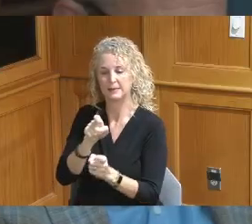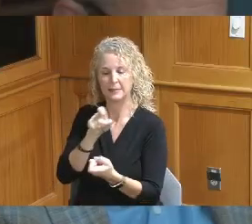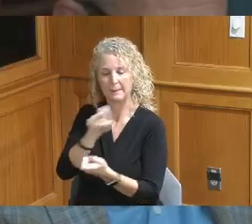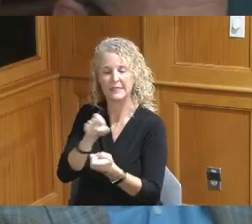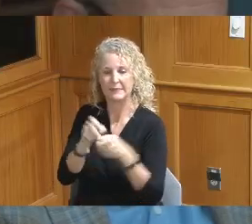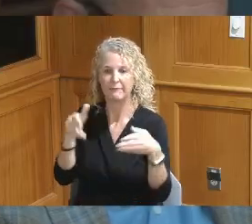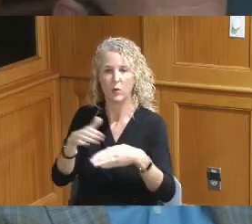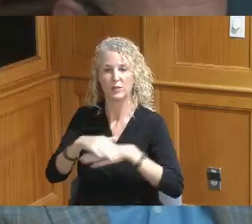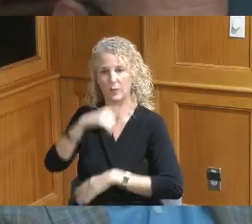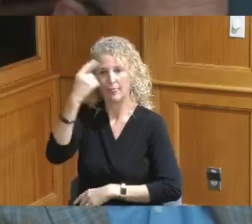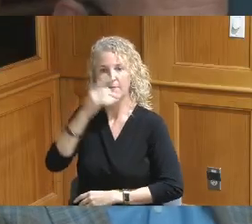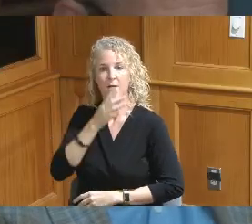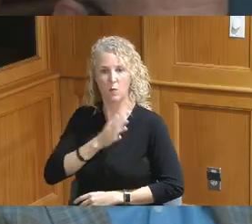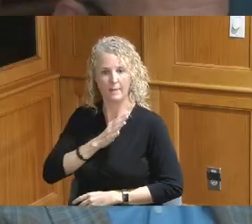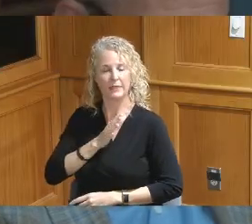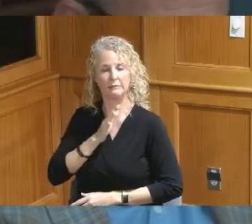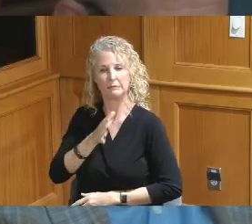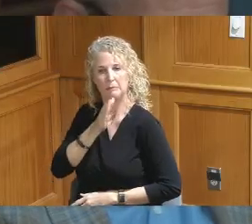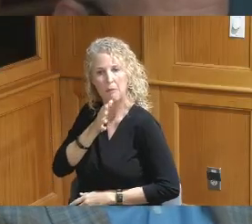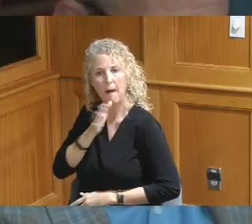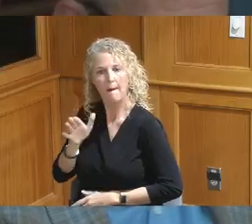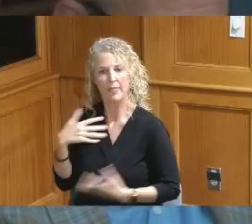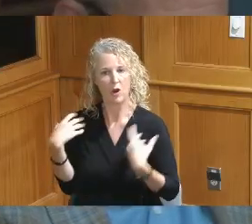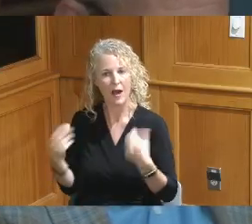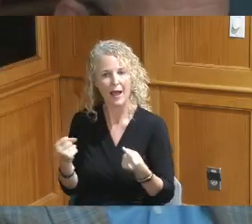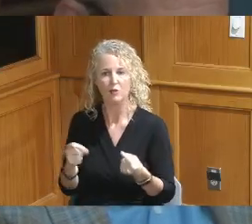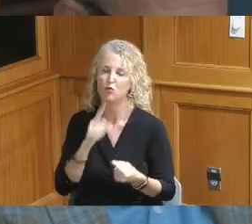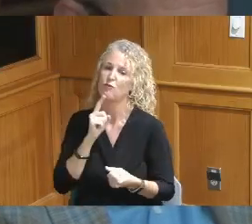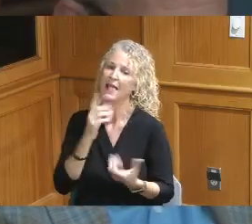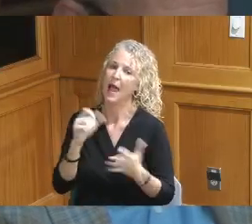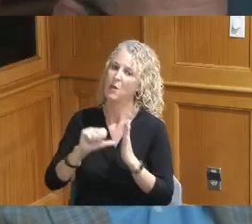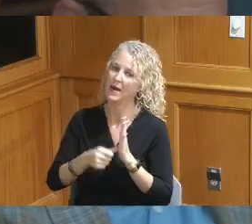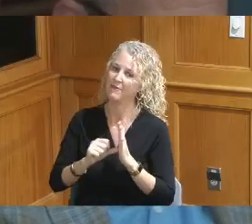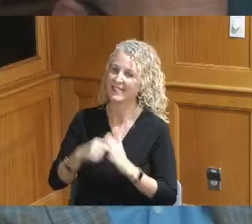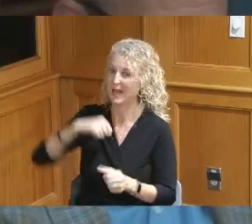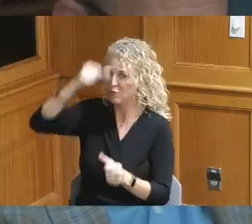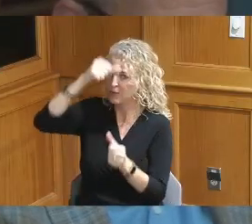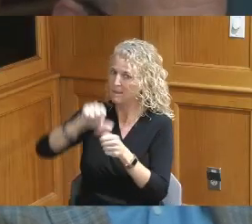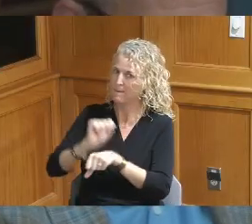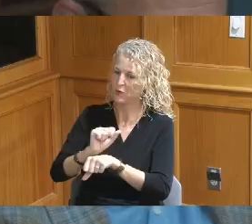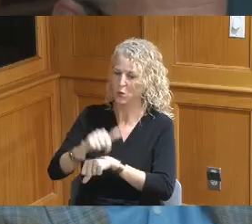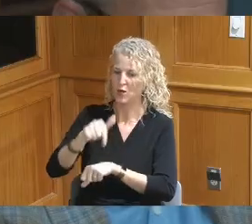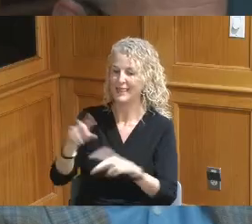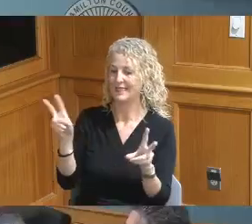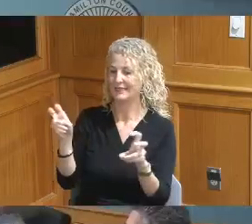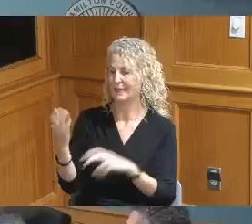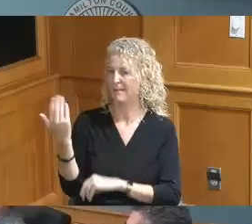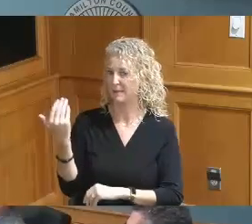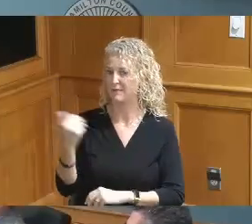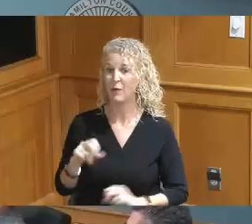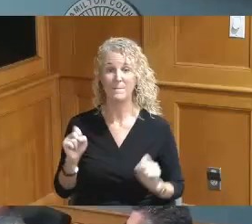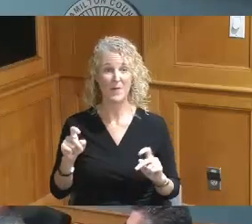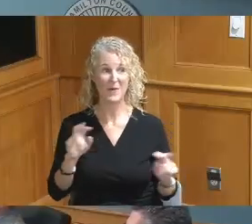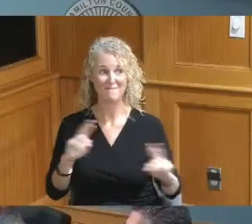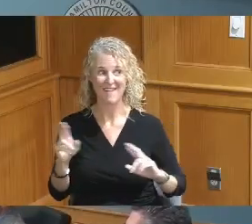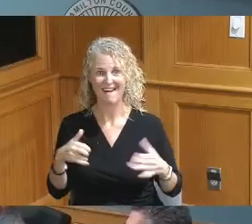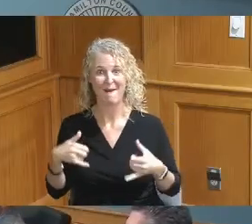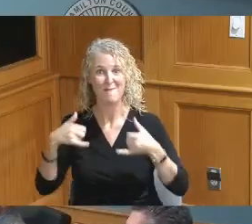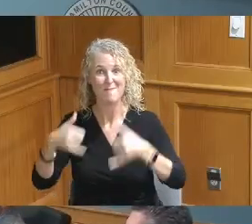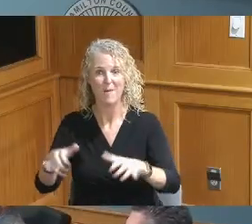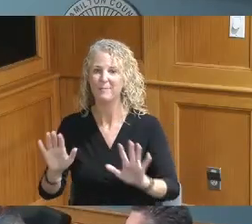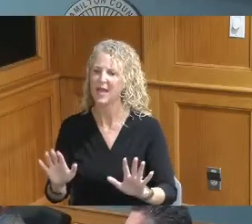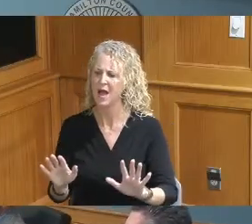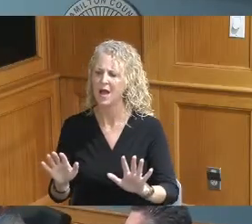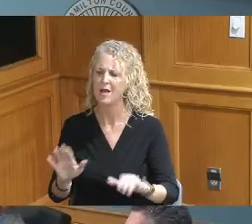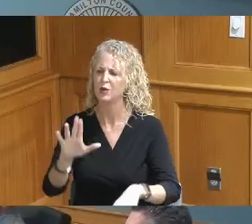use for statewide, so I just wanted to highlight that. Yes, thank you. Okay, we're going to get to the awards. I tell you